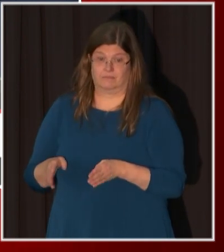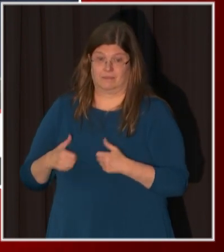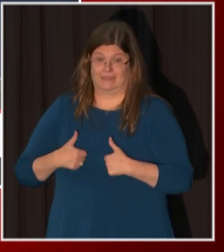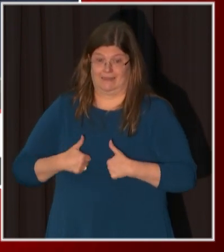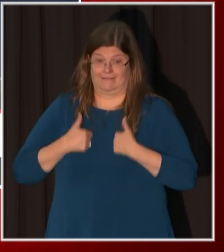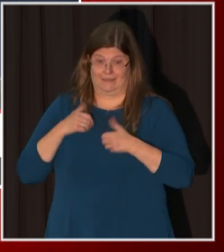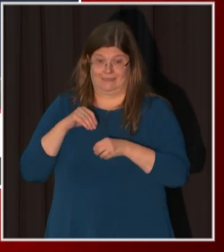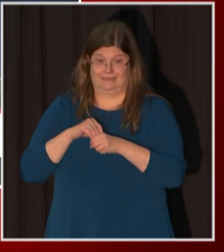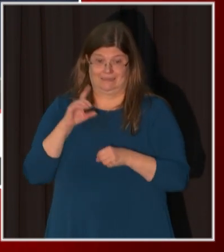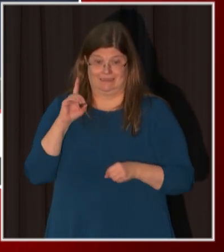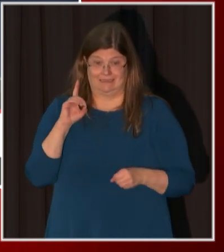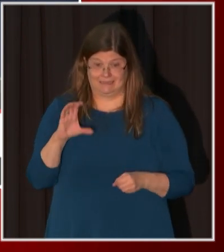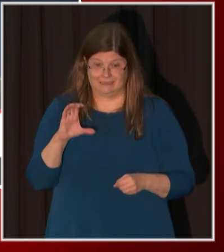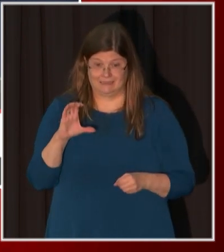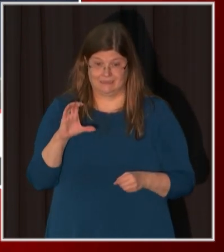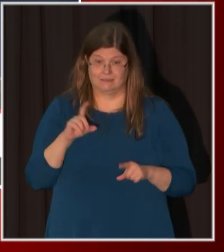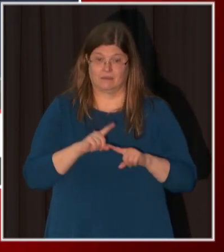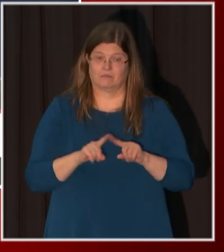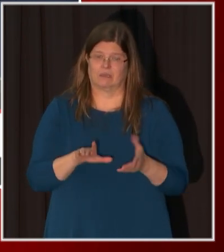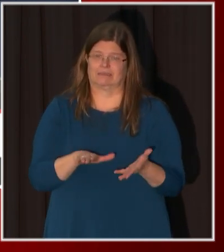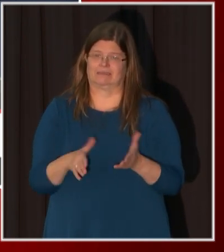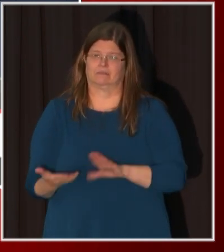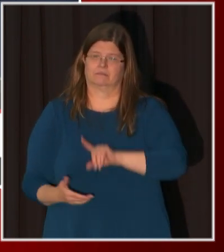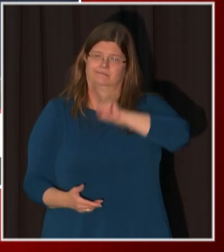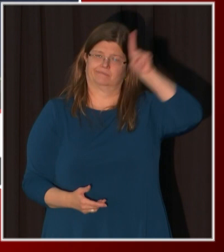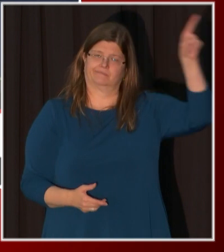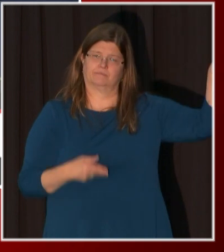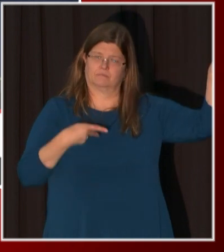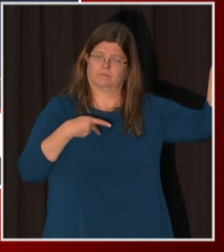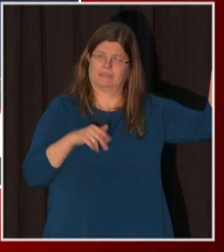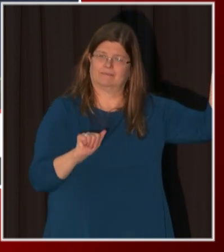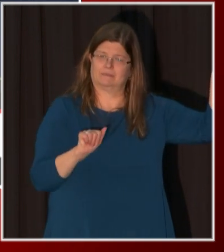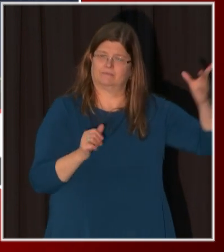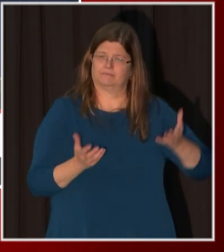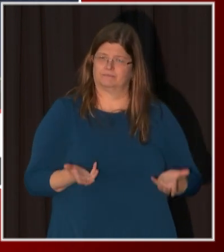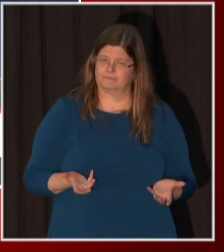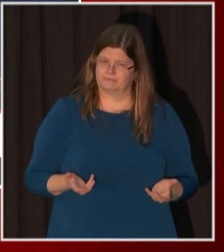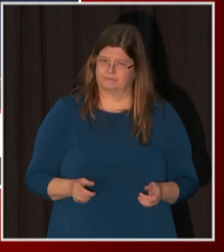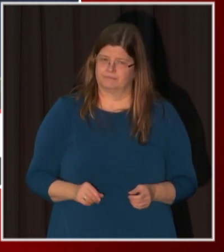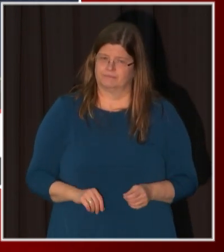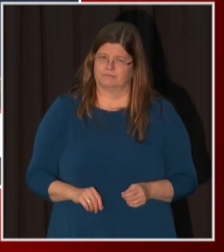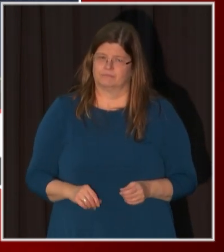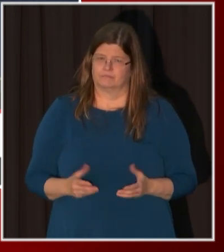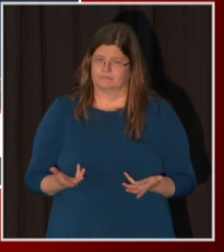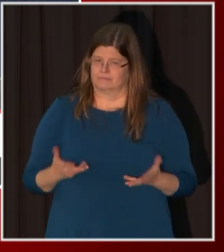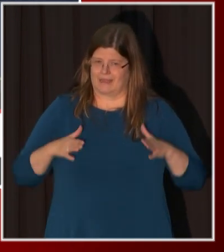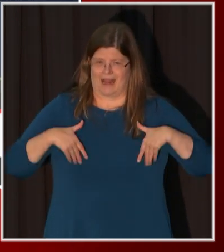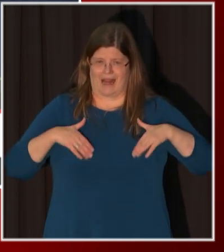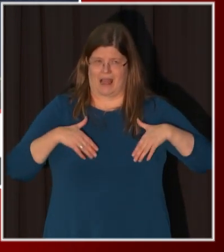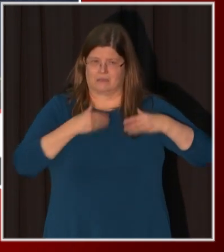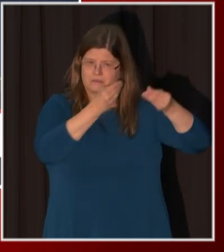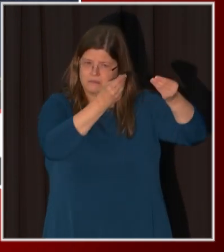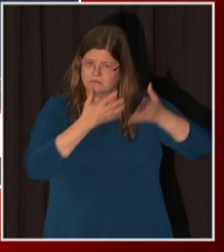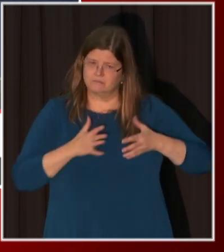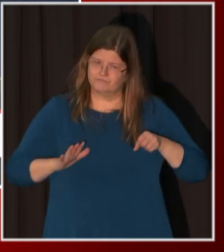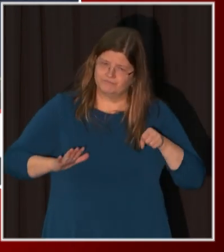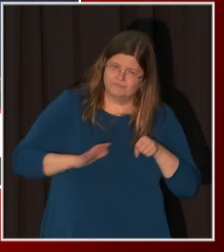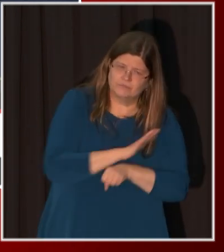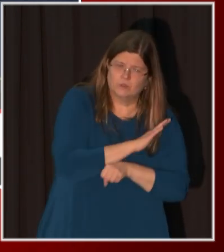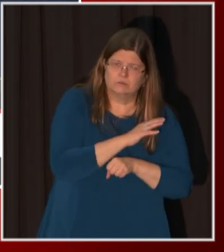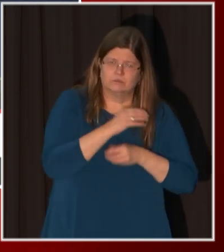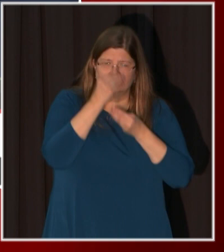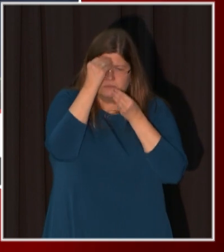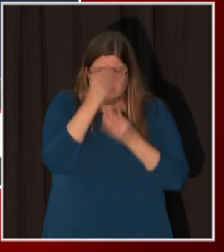and I think we didn't get it in enough time to find out anything more. So the more we find out